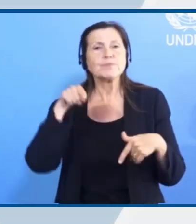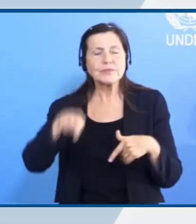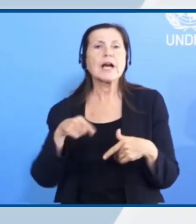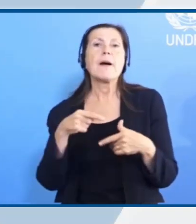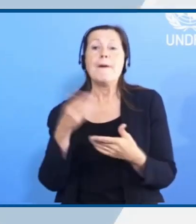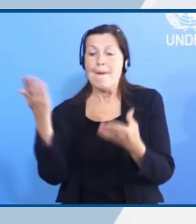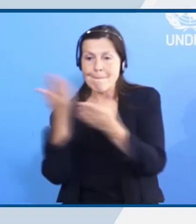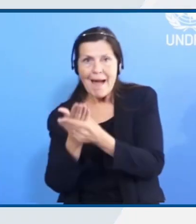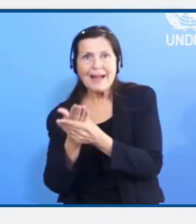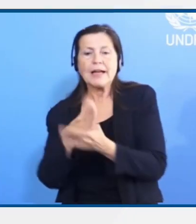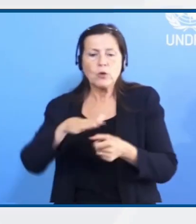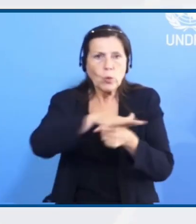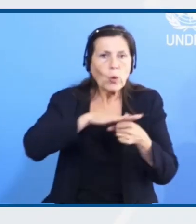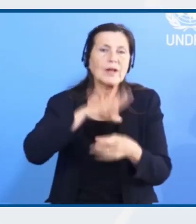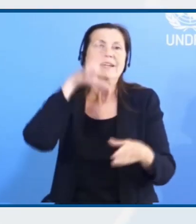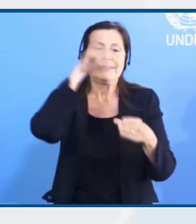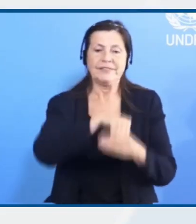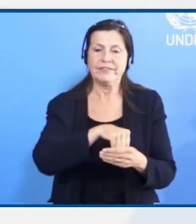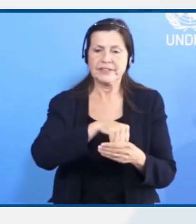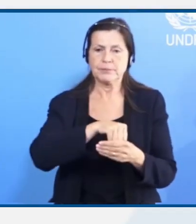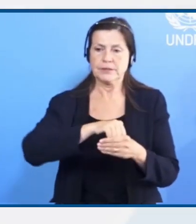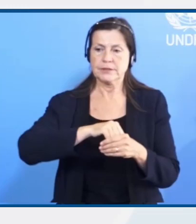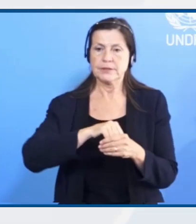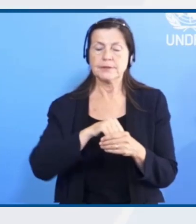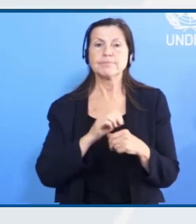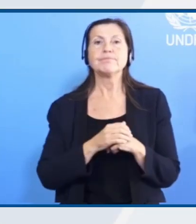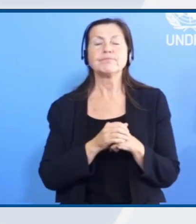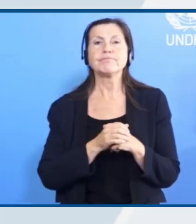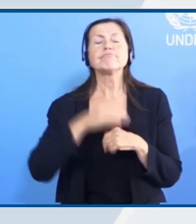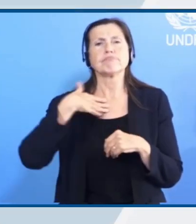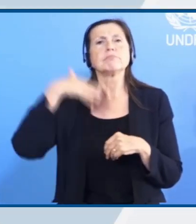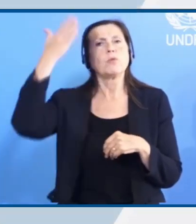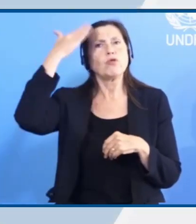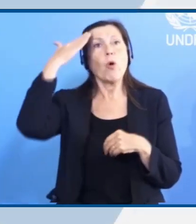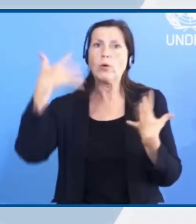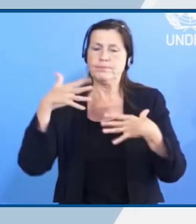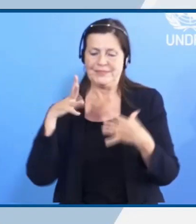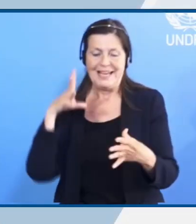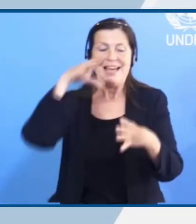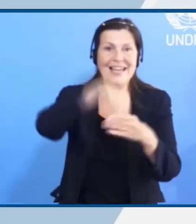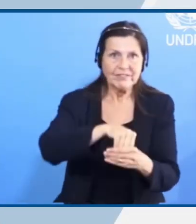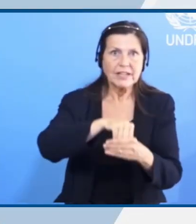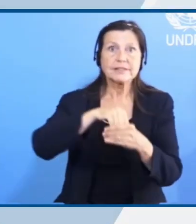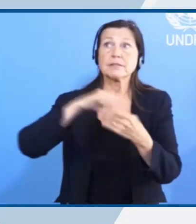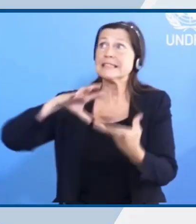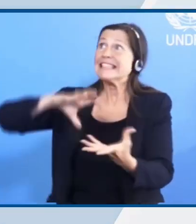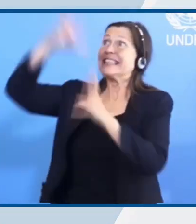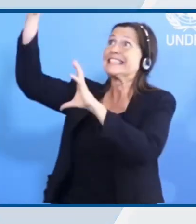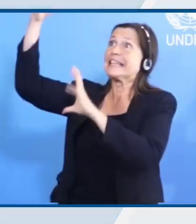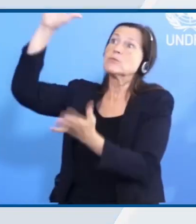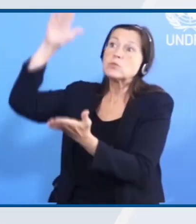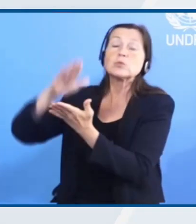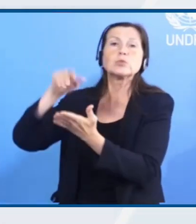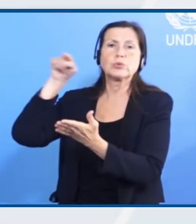investment through risk-informed and bankable strategies. We know very well that investing in disaster risk reduction is a